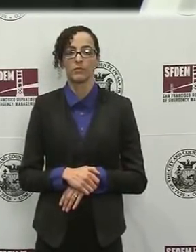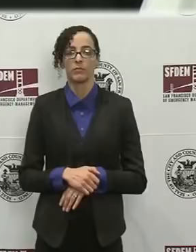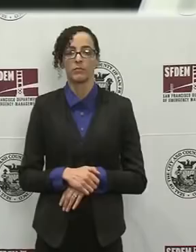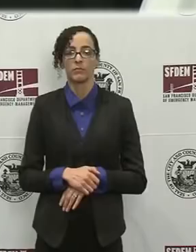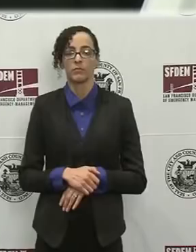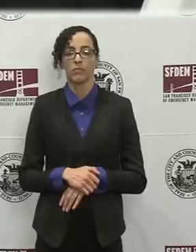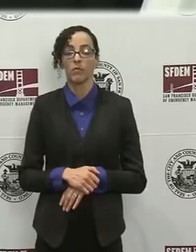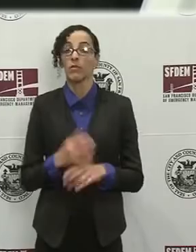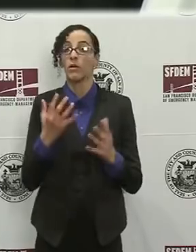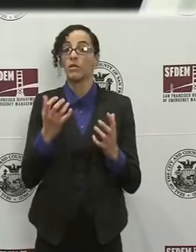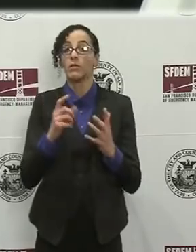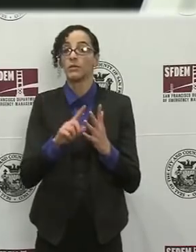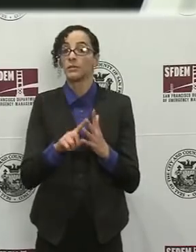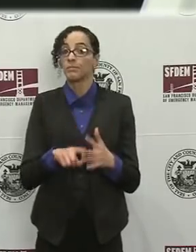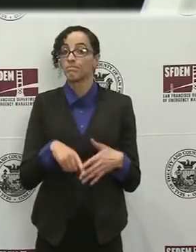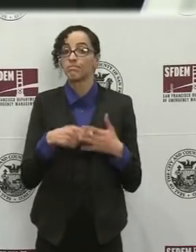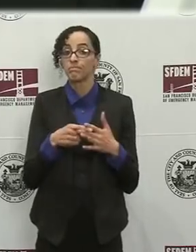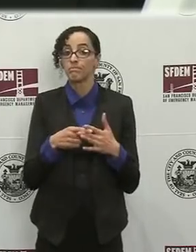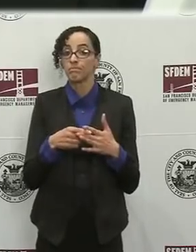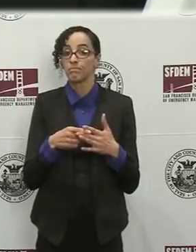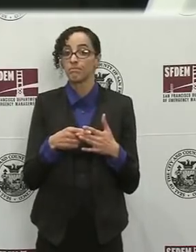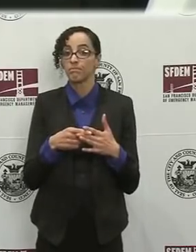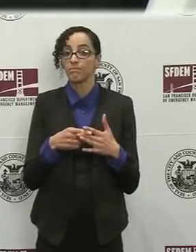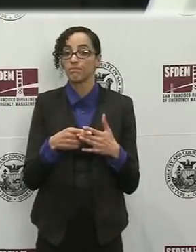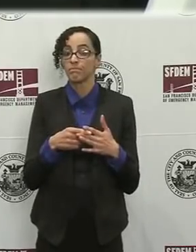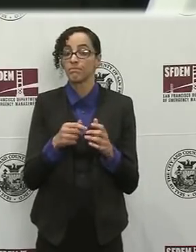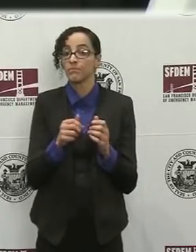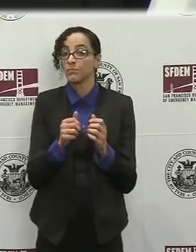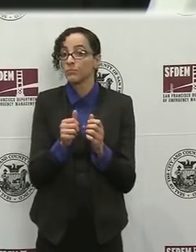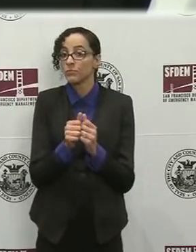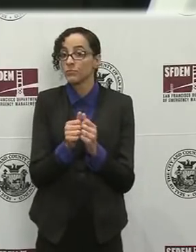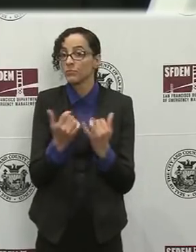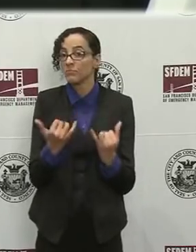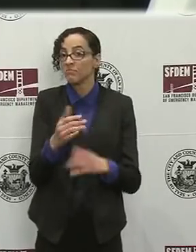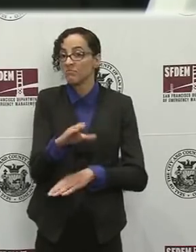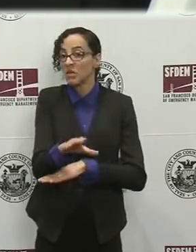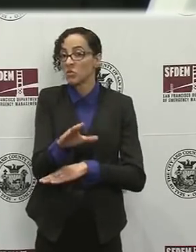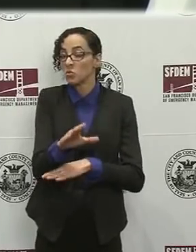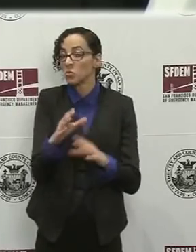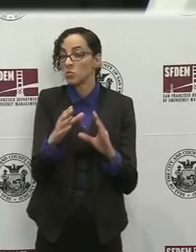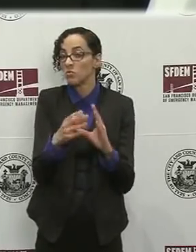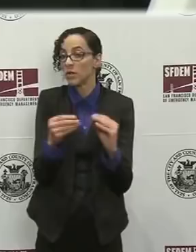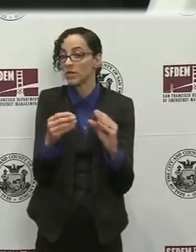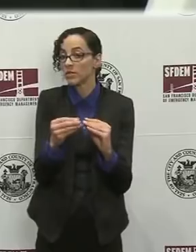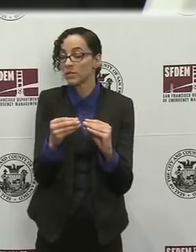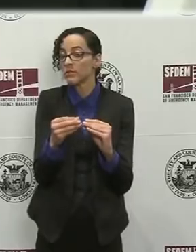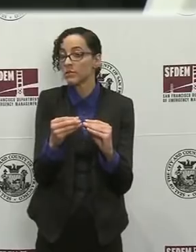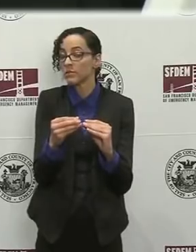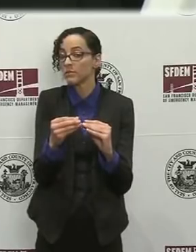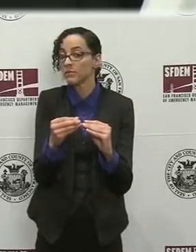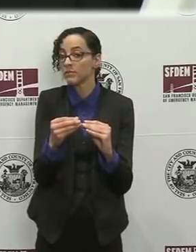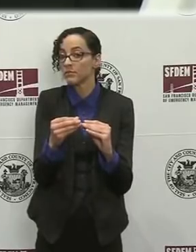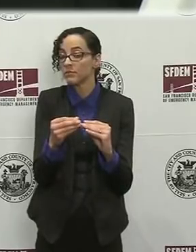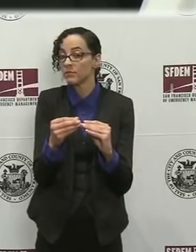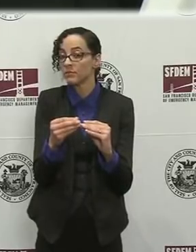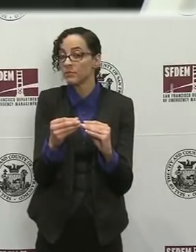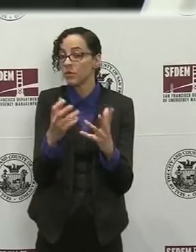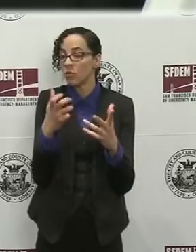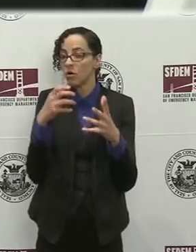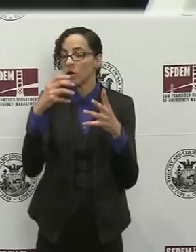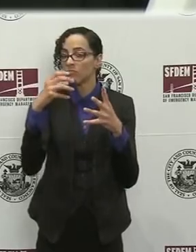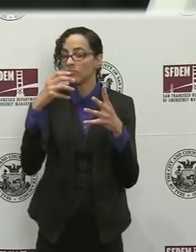So I'd like to start this afternoon's message with an update of what happened over the